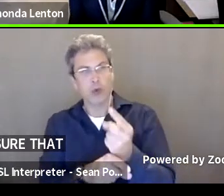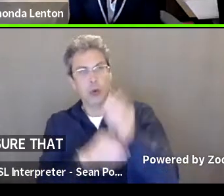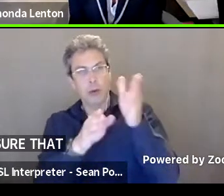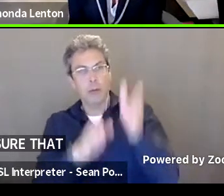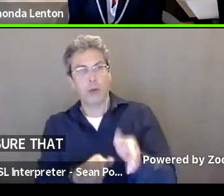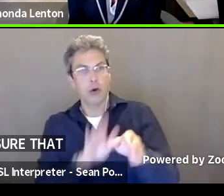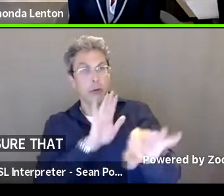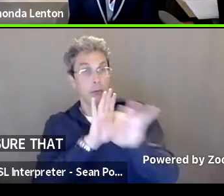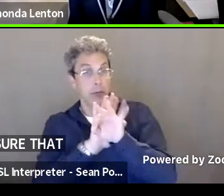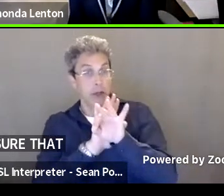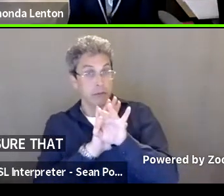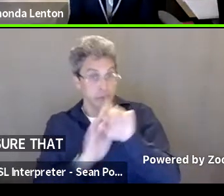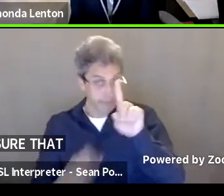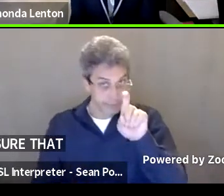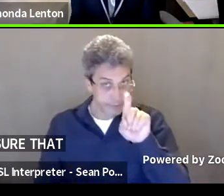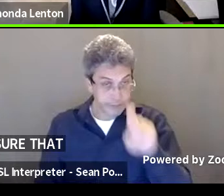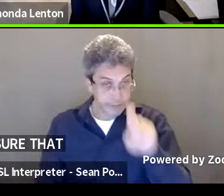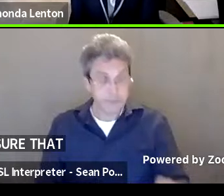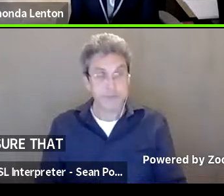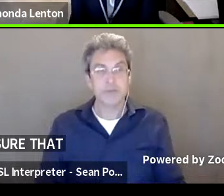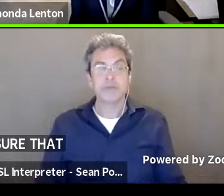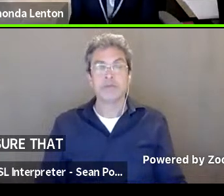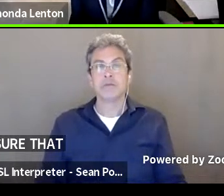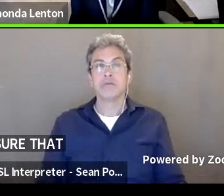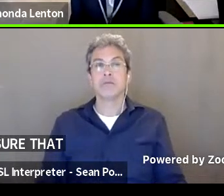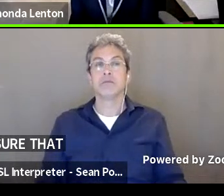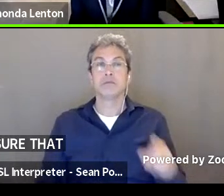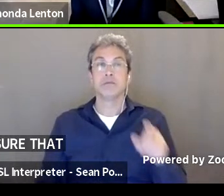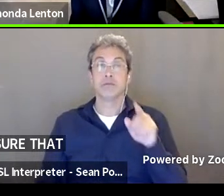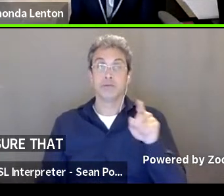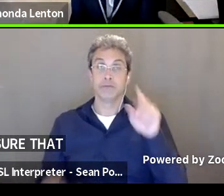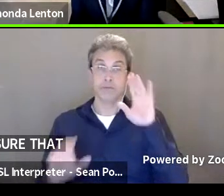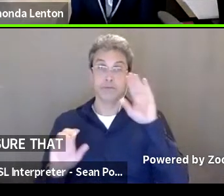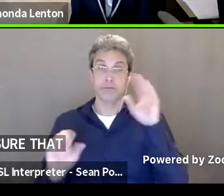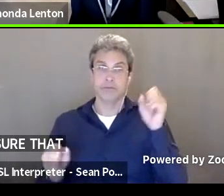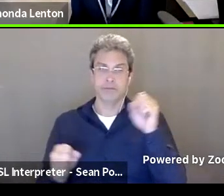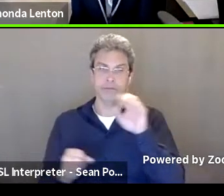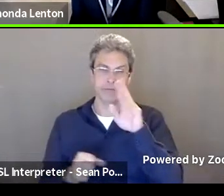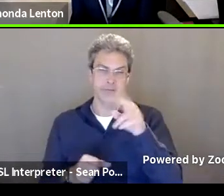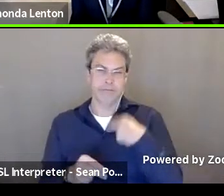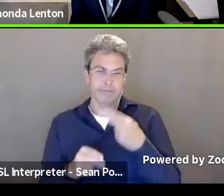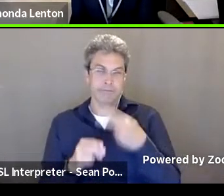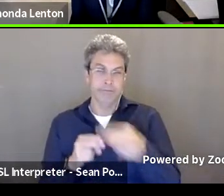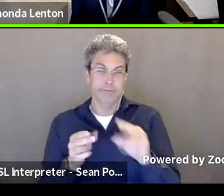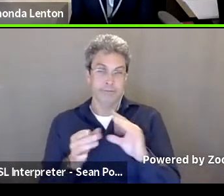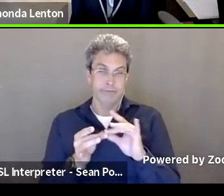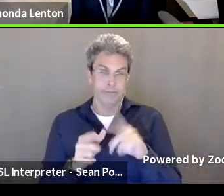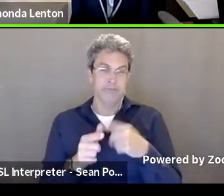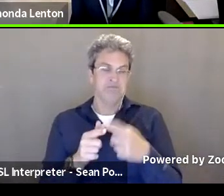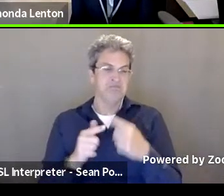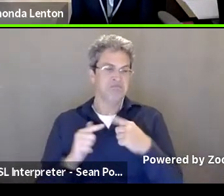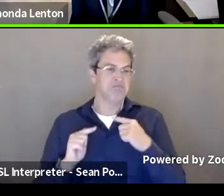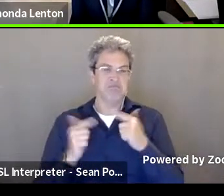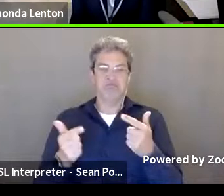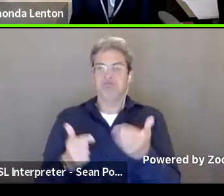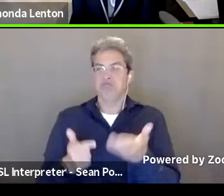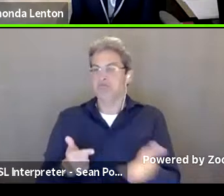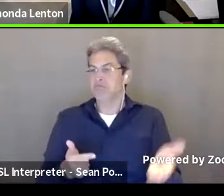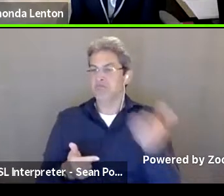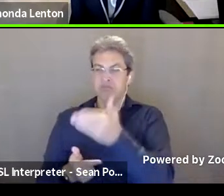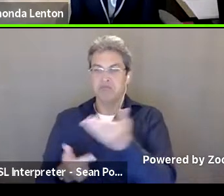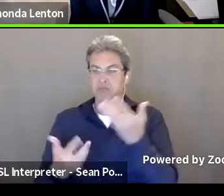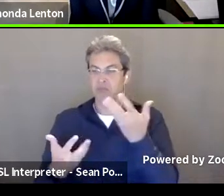Well, let me start off just by saying something very brief. I'm just going to then turn it over to anyone on the team, on the panel